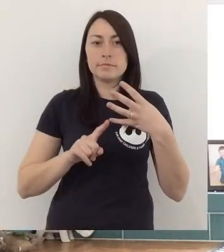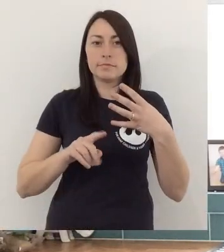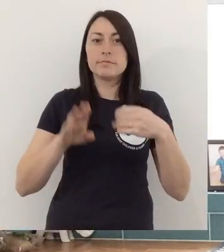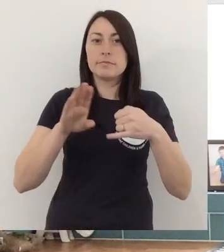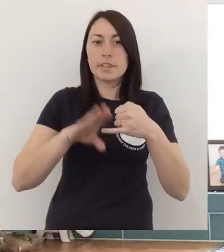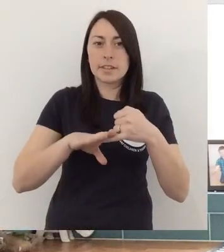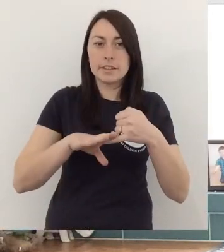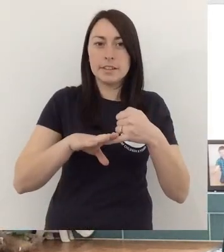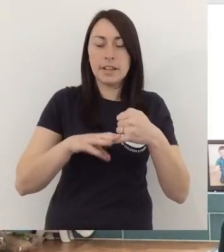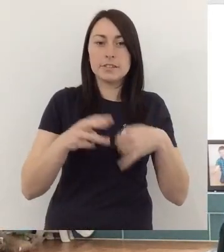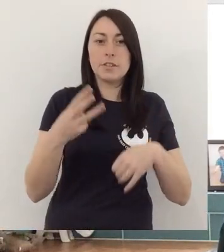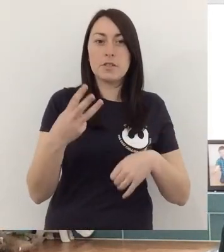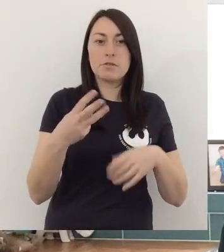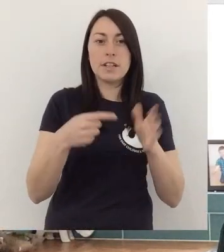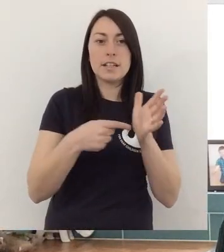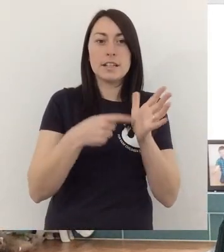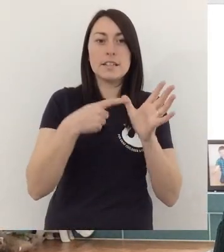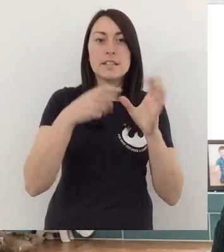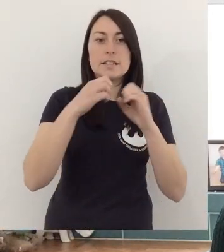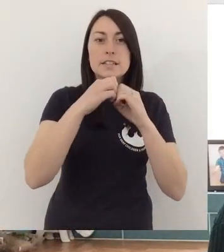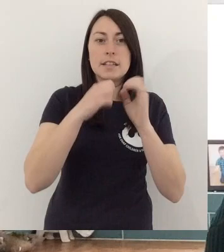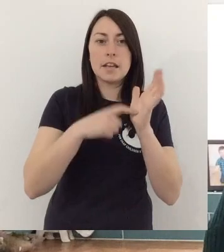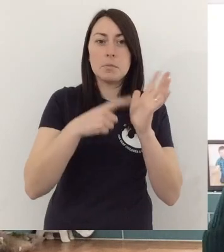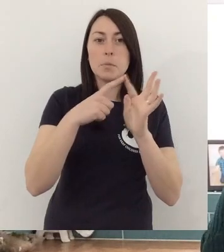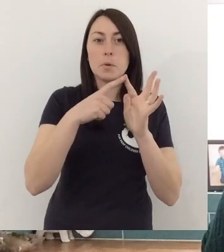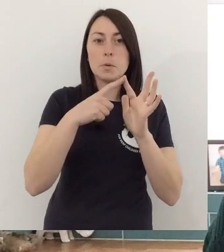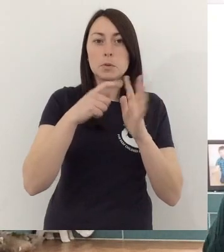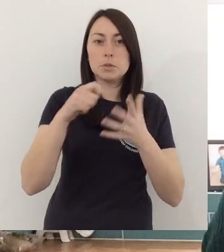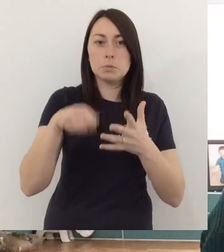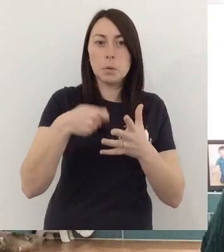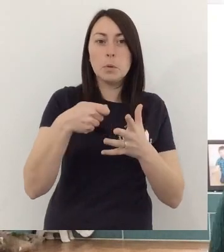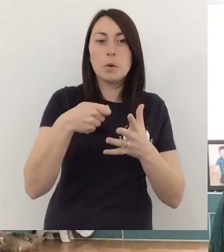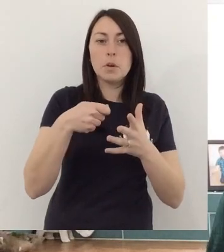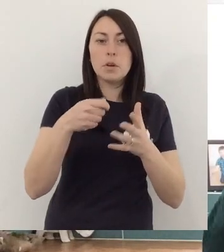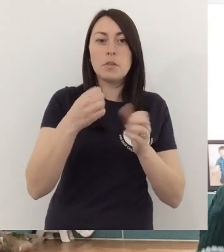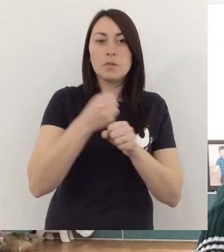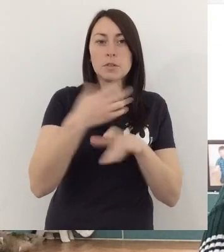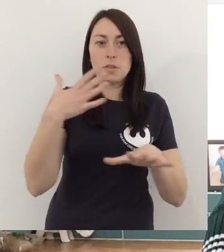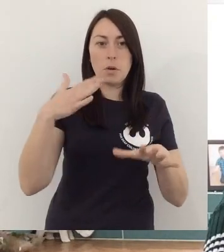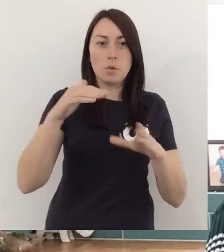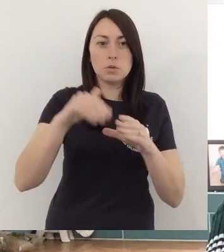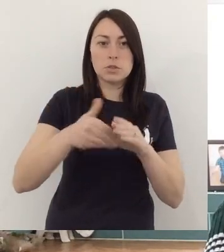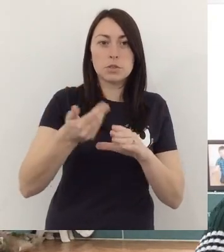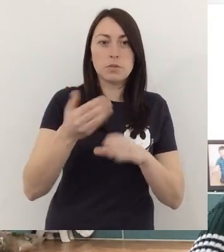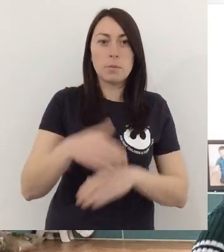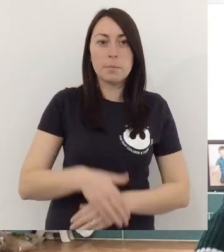And the last thing into this pan will be 3 tablespoons of golden syrup.